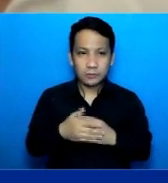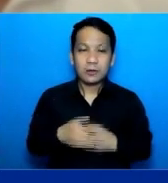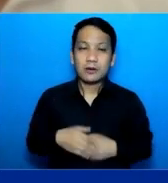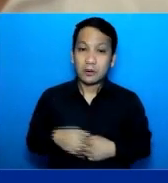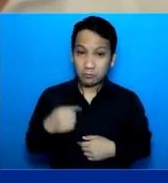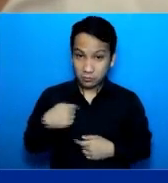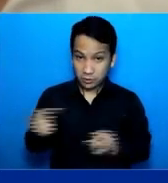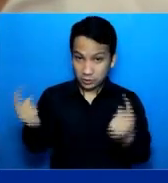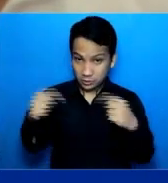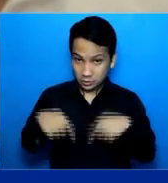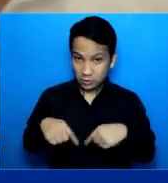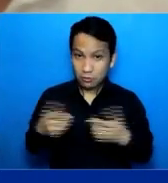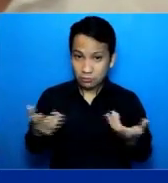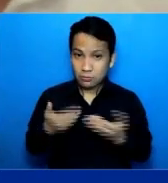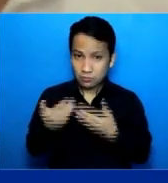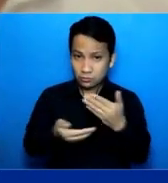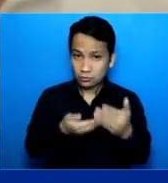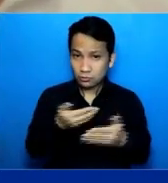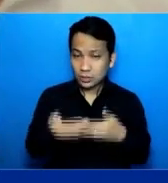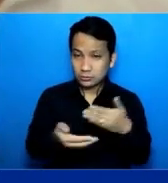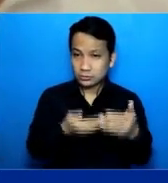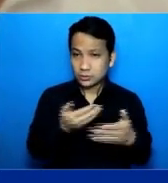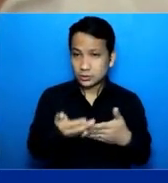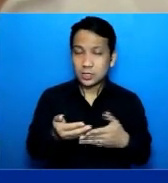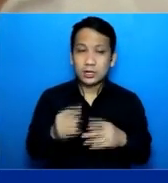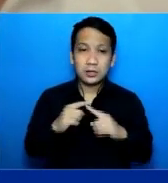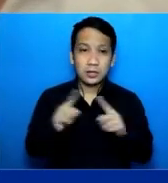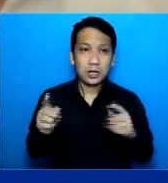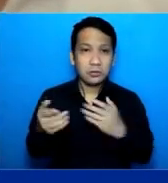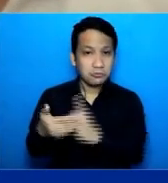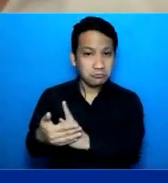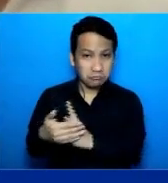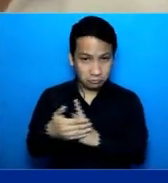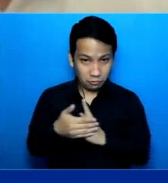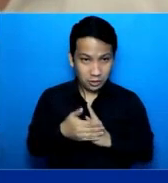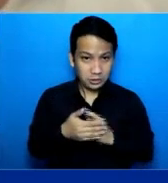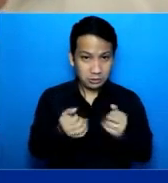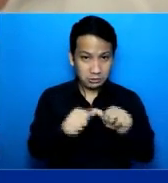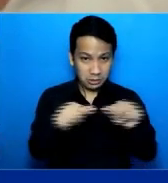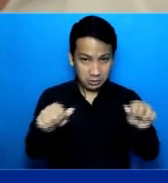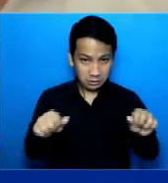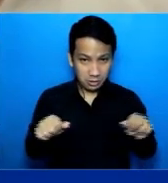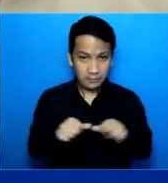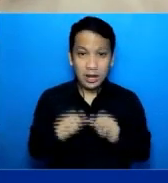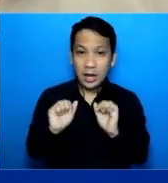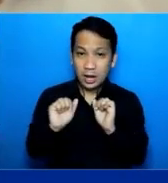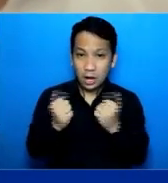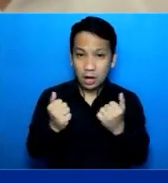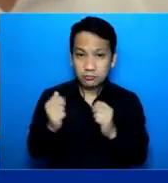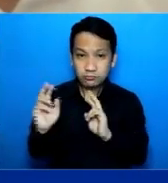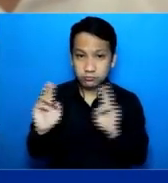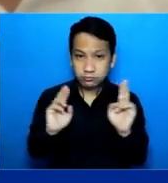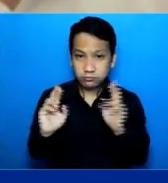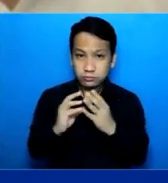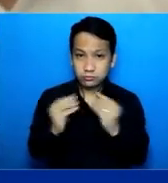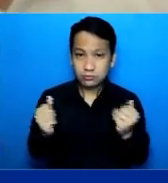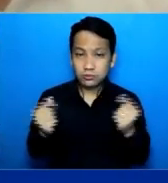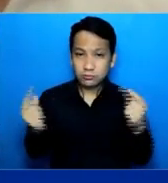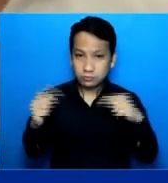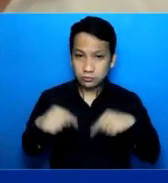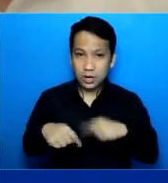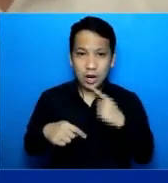processes, our quarantine facilities, we're trying to study how we can really immediately ramp them up if